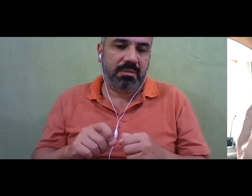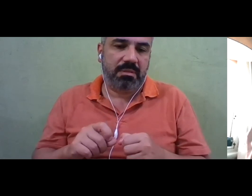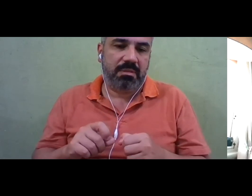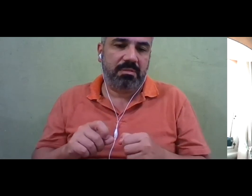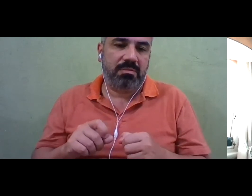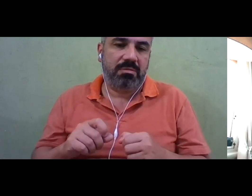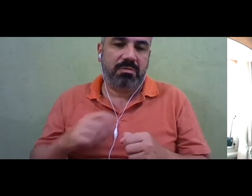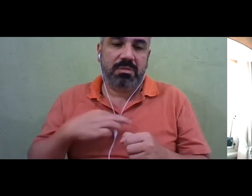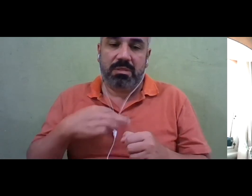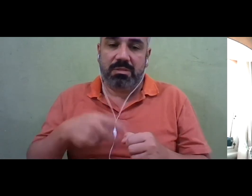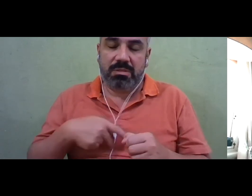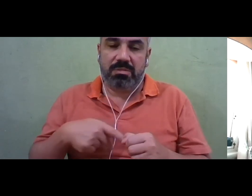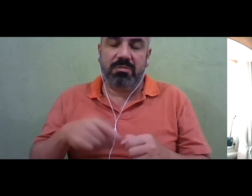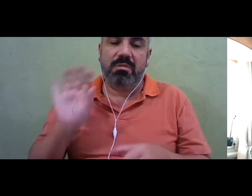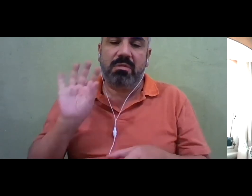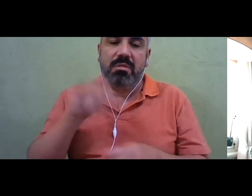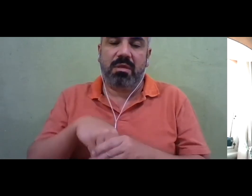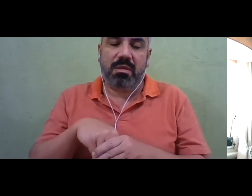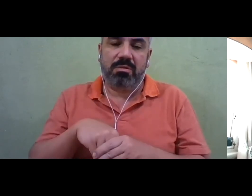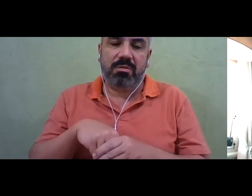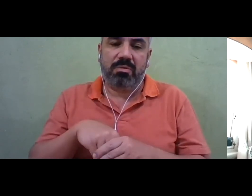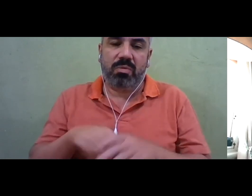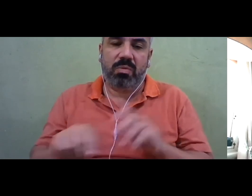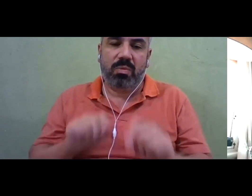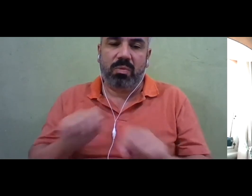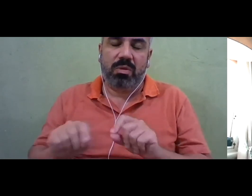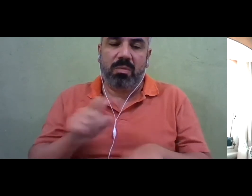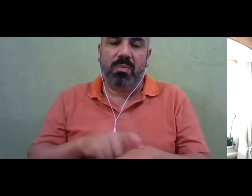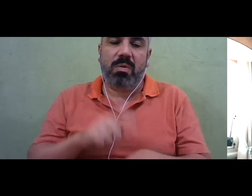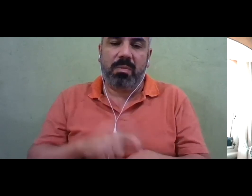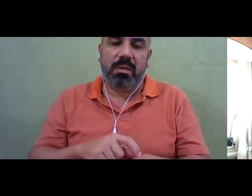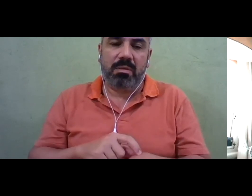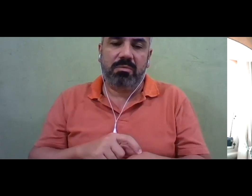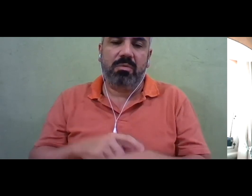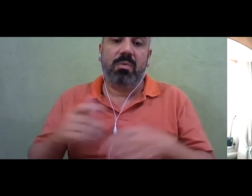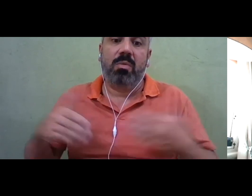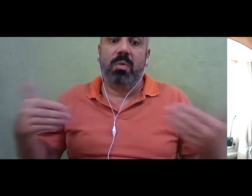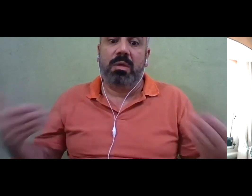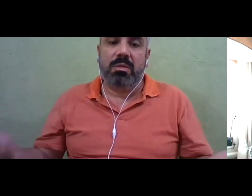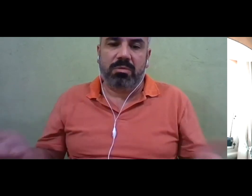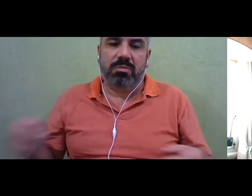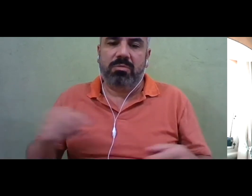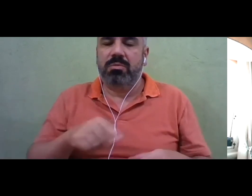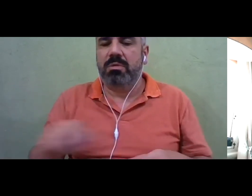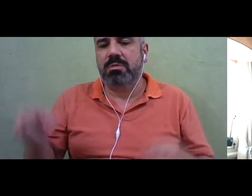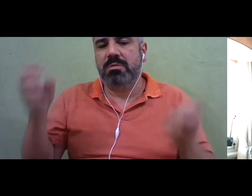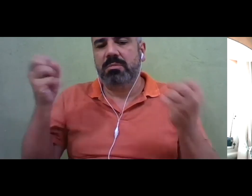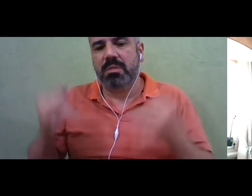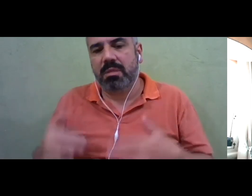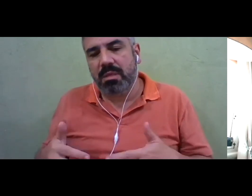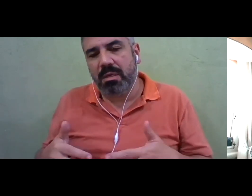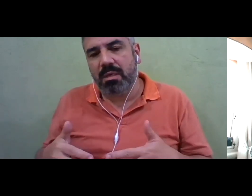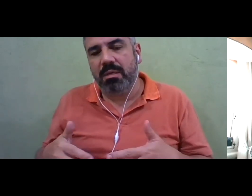explain why you have to have a new state and what the founding principles of this new state is an expression